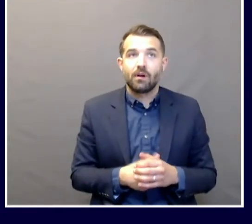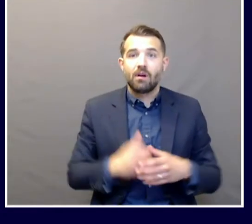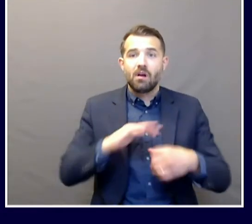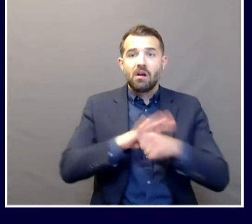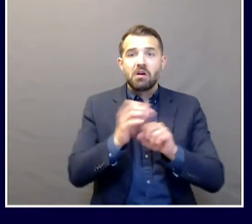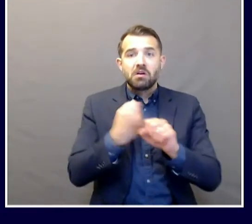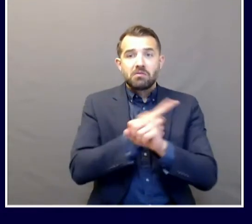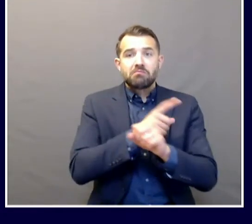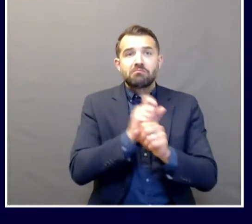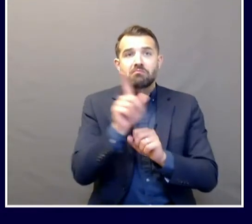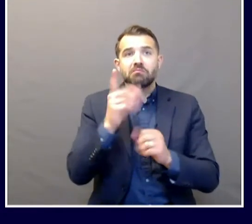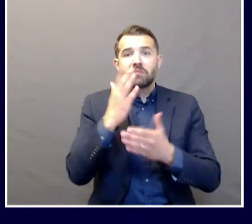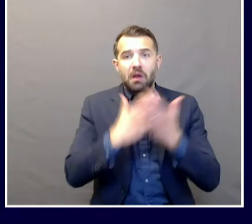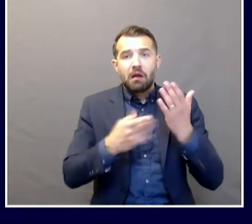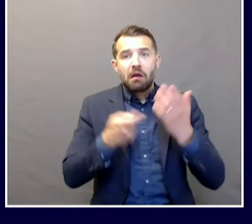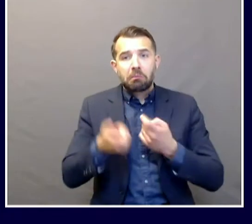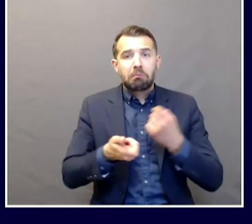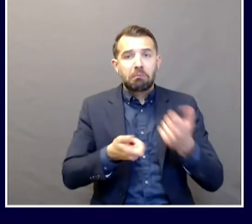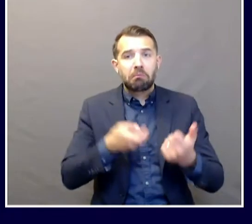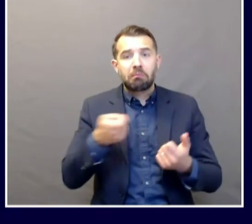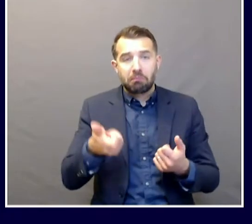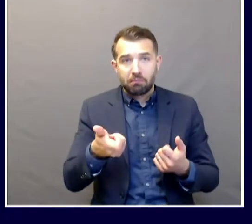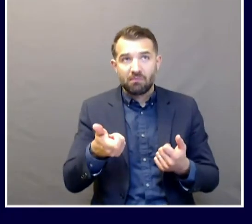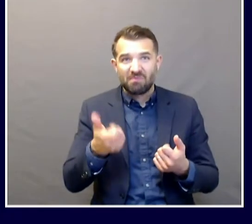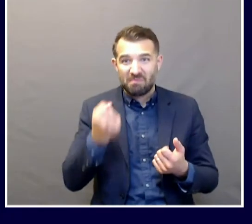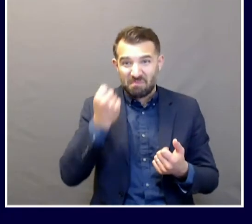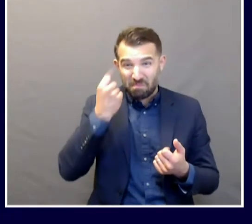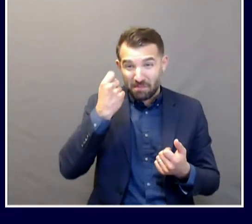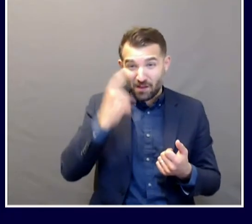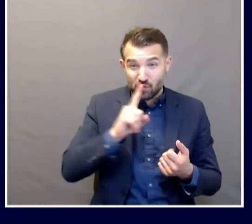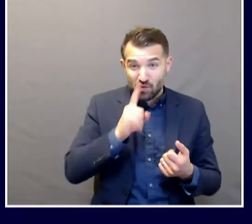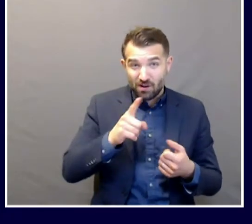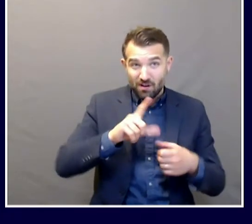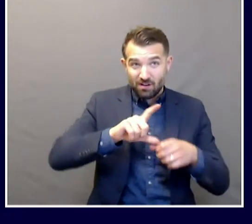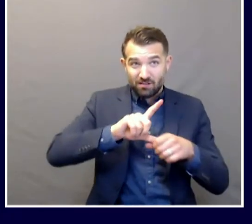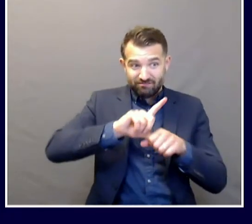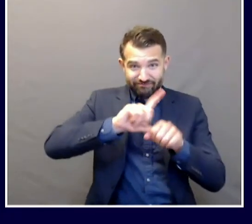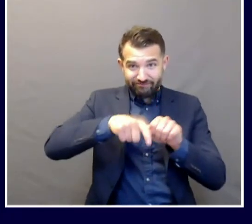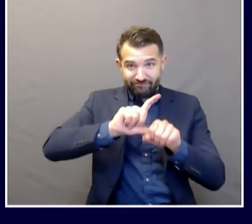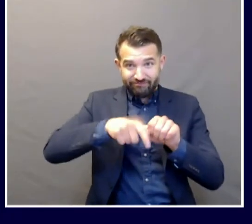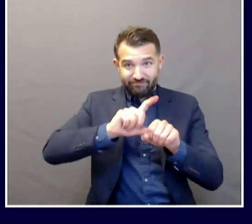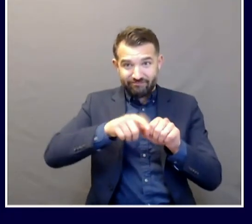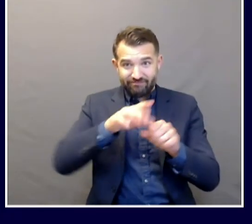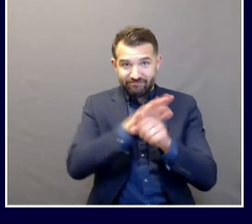see why that would stop at the county borders. And my last question,